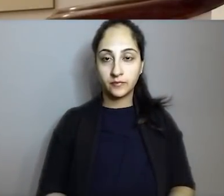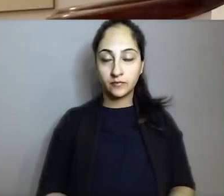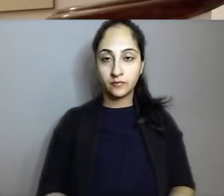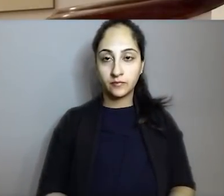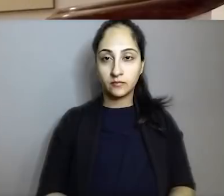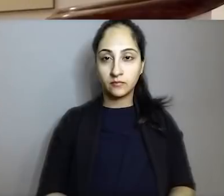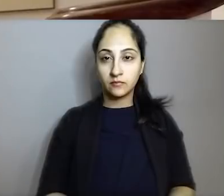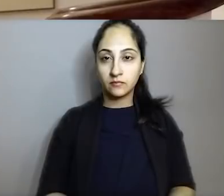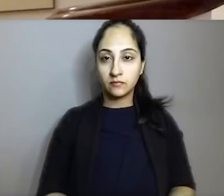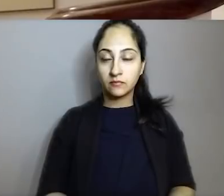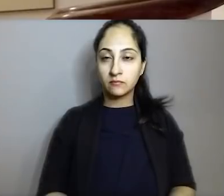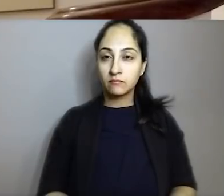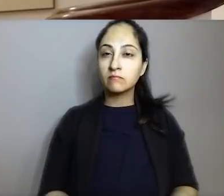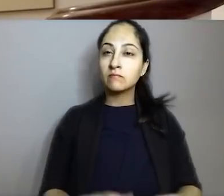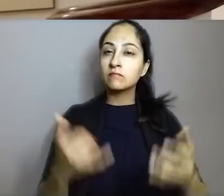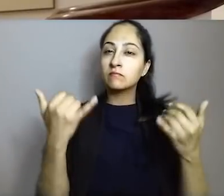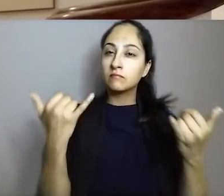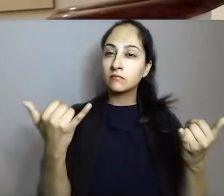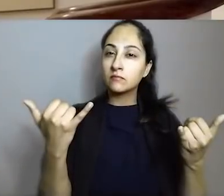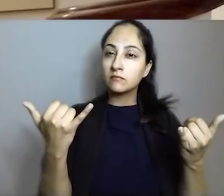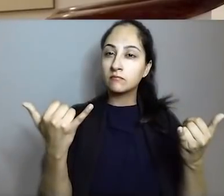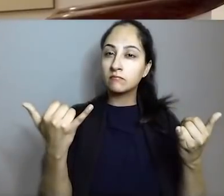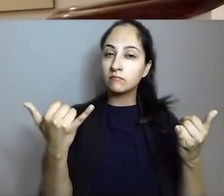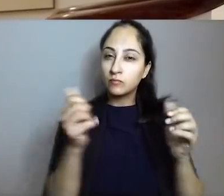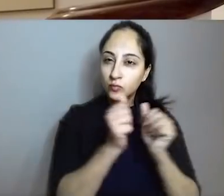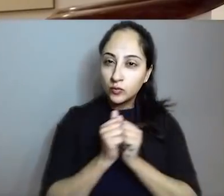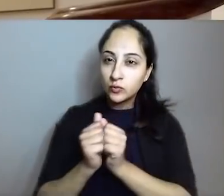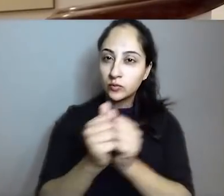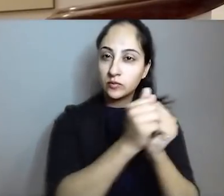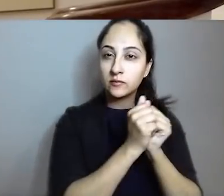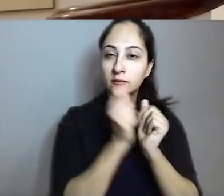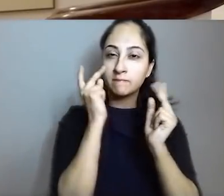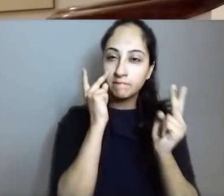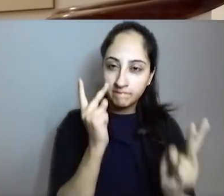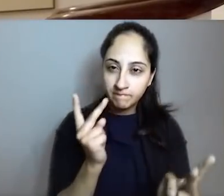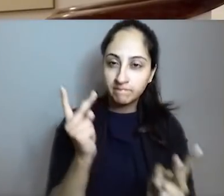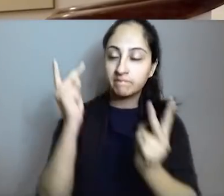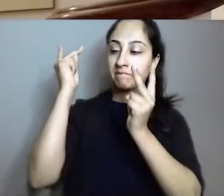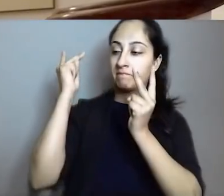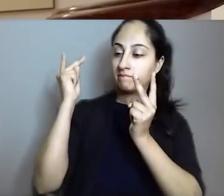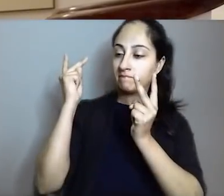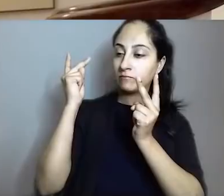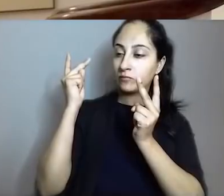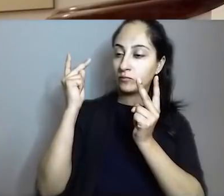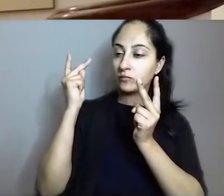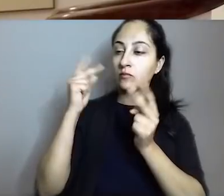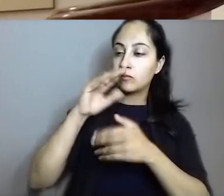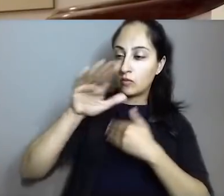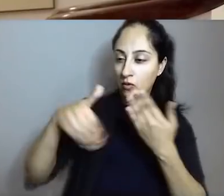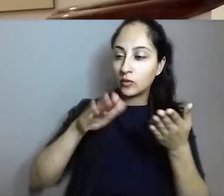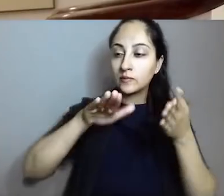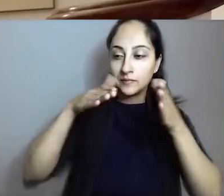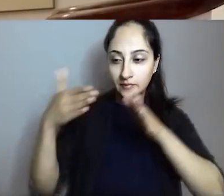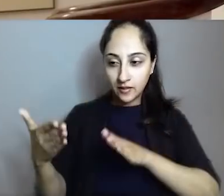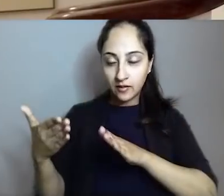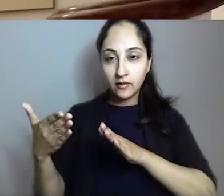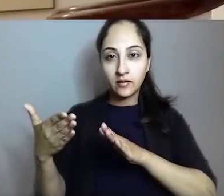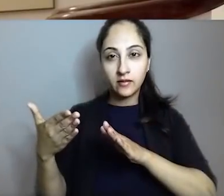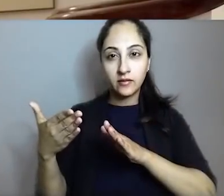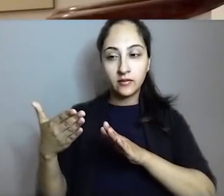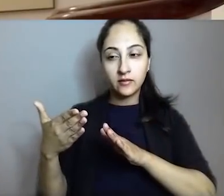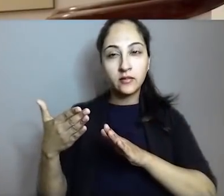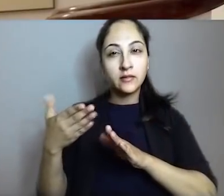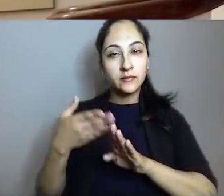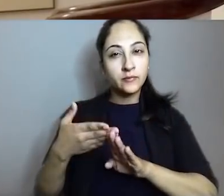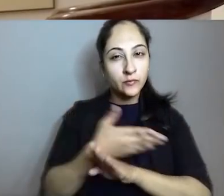So tonight, let us take a moment to remember all those who have left us during this year and who have suffered as a